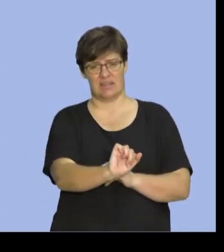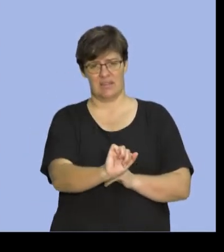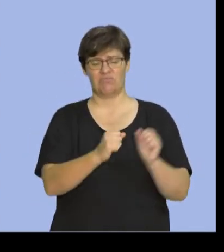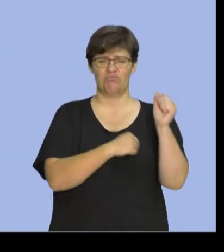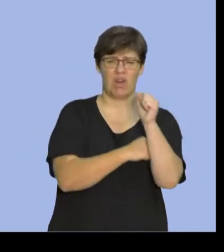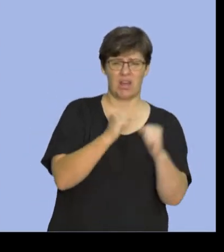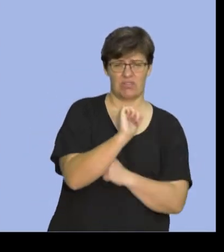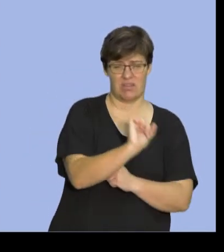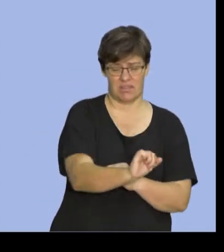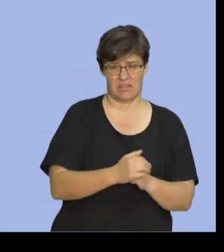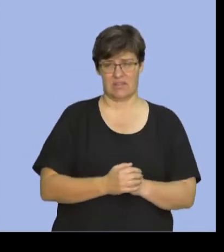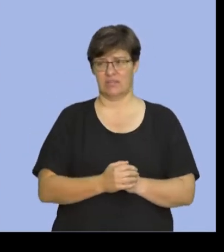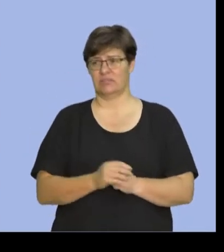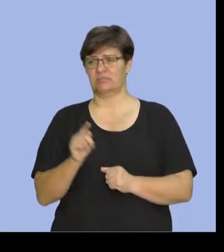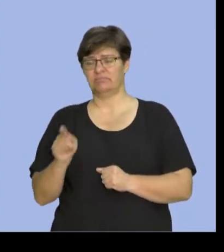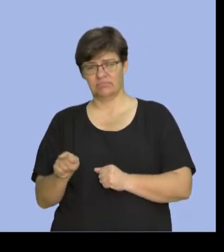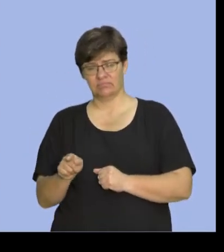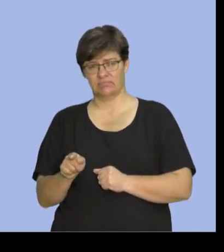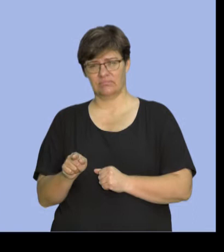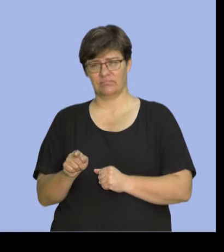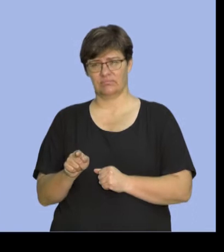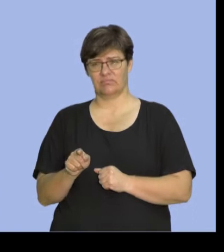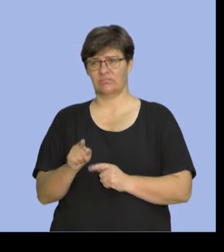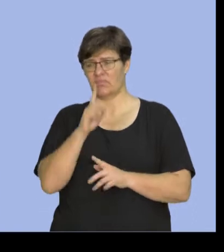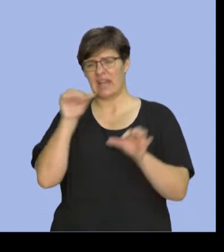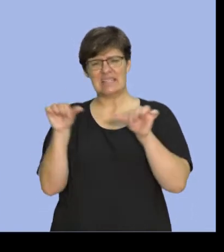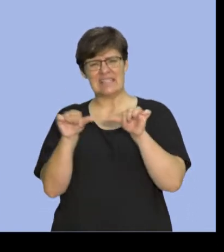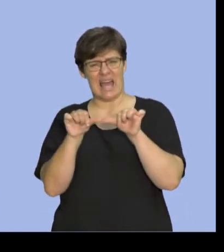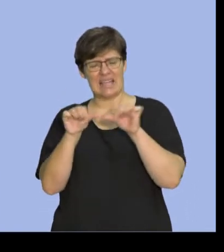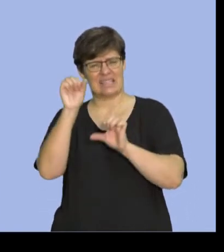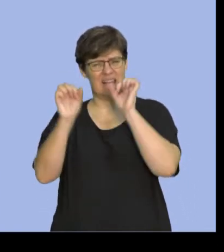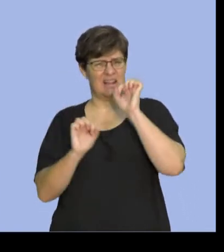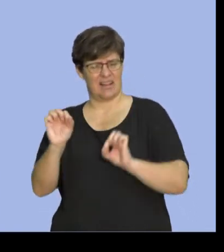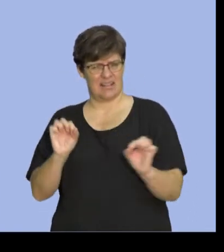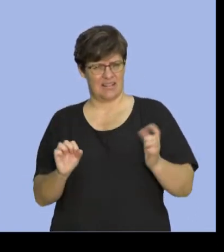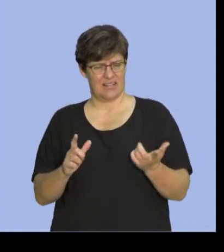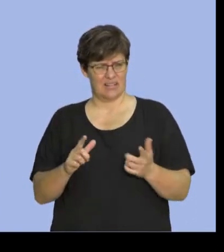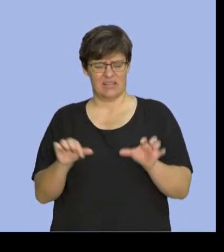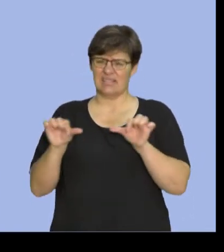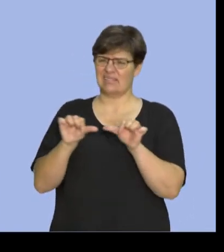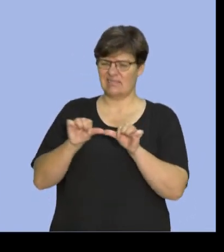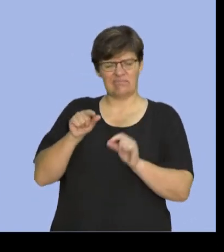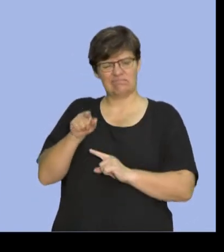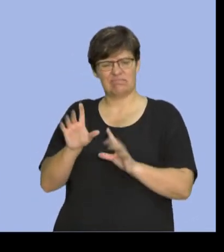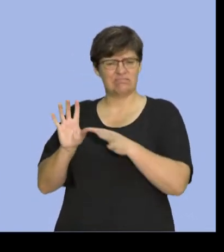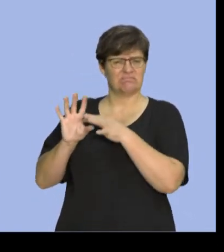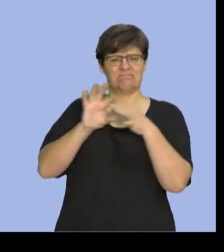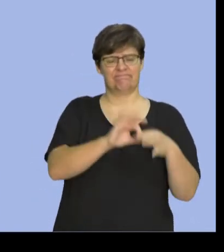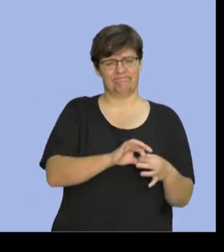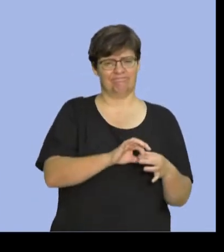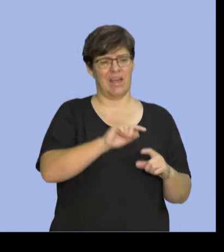structure. We're going to spend some time looking at cell size and trying to understand what the size of cells are in relation to